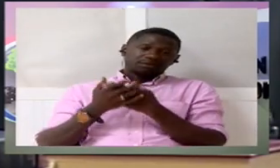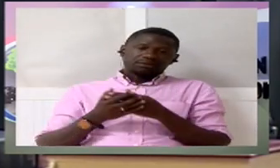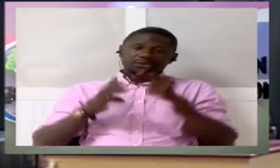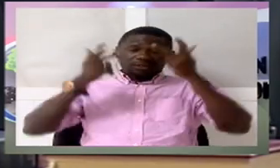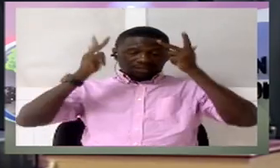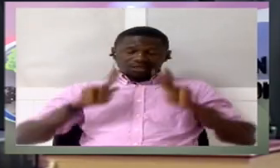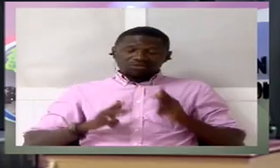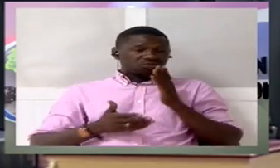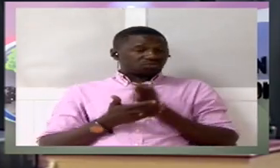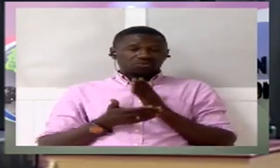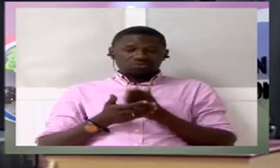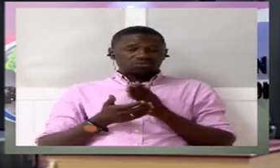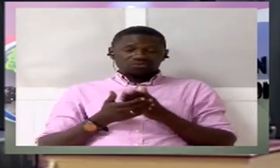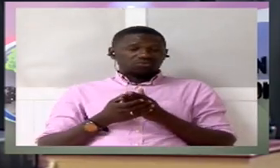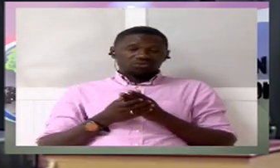Counsel. Counsel.